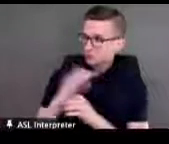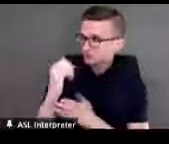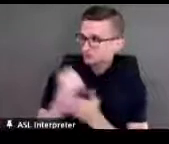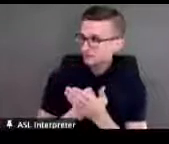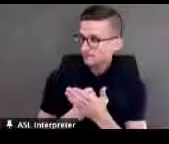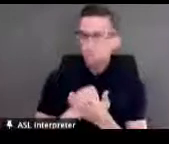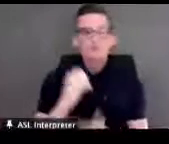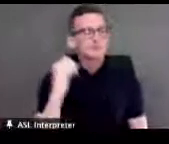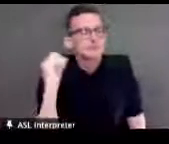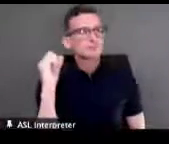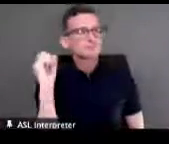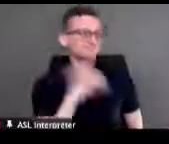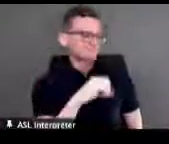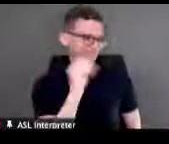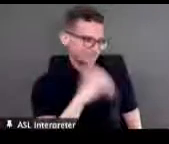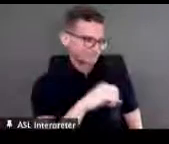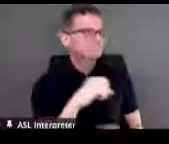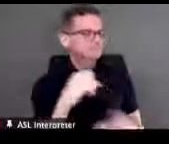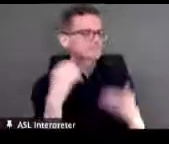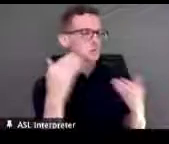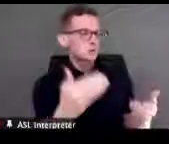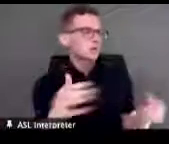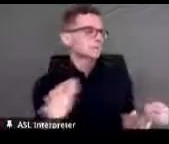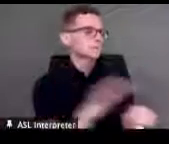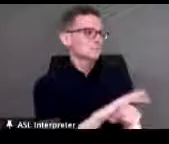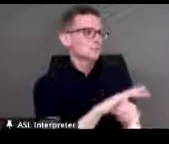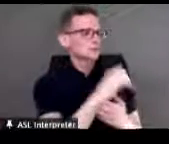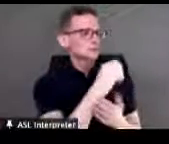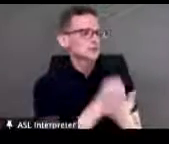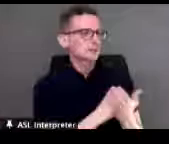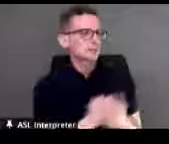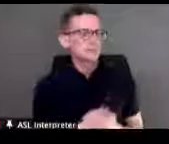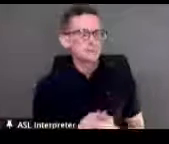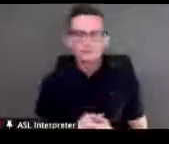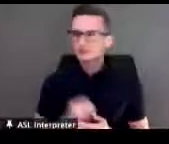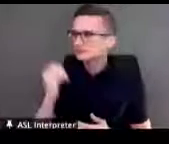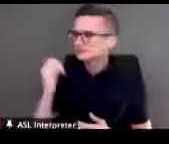Yeah, let's just go ahead and give the full call-in instructions. Sounds good.